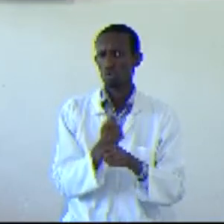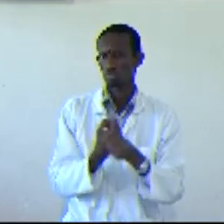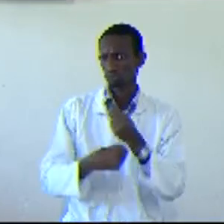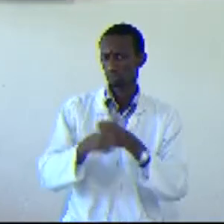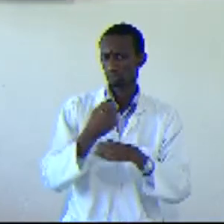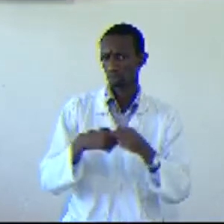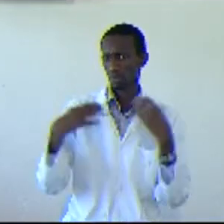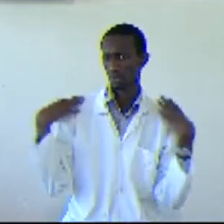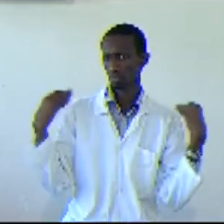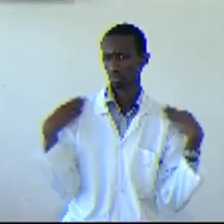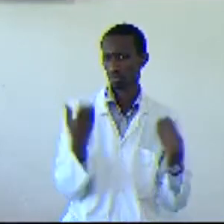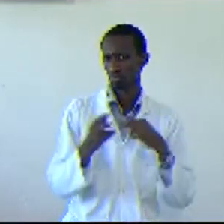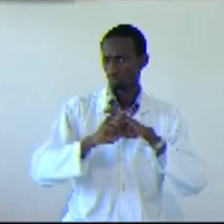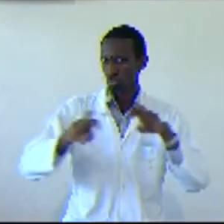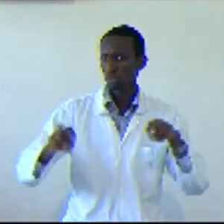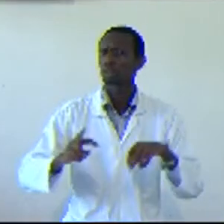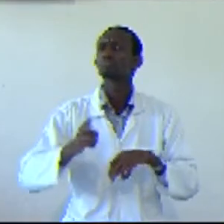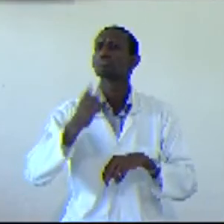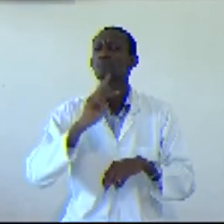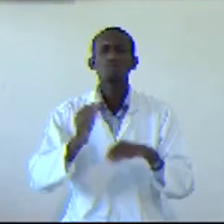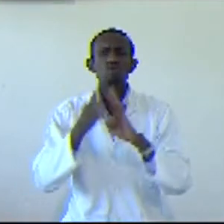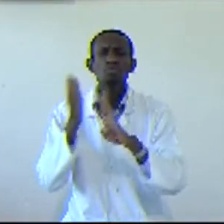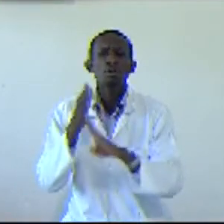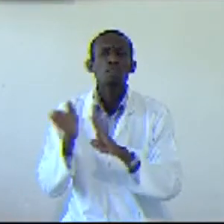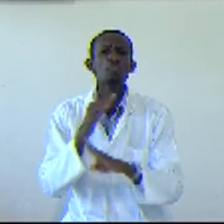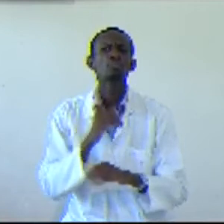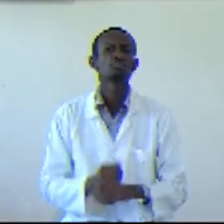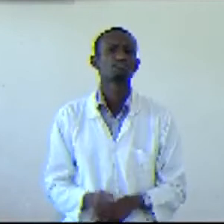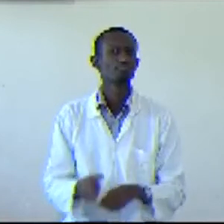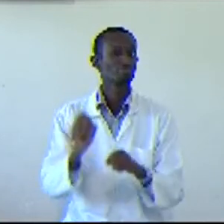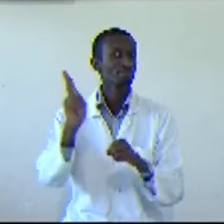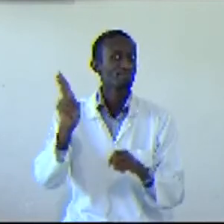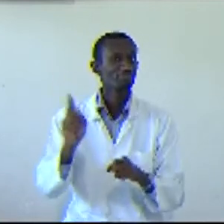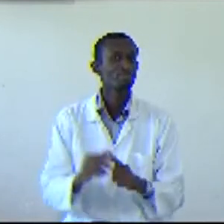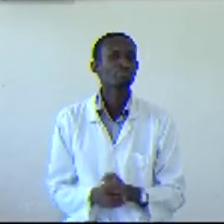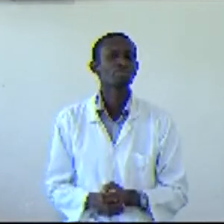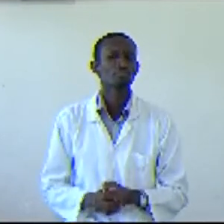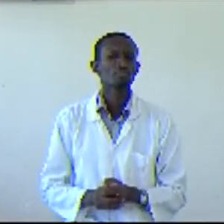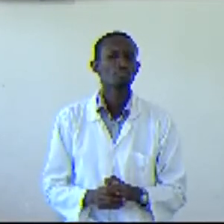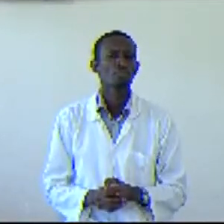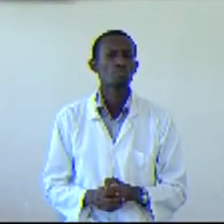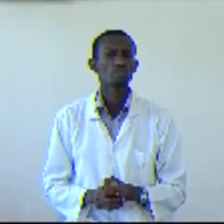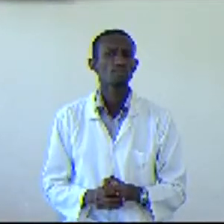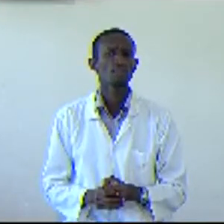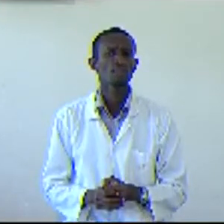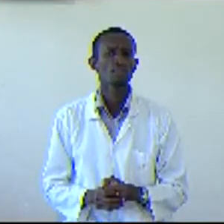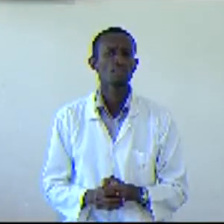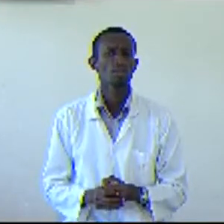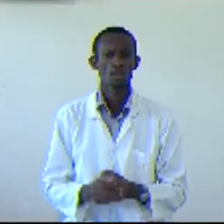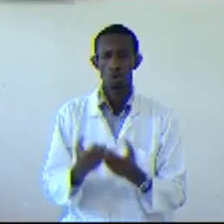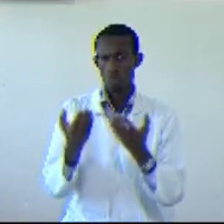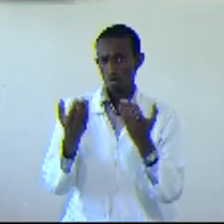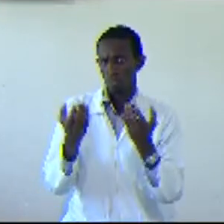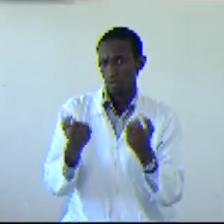then you find the answer. Hurry up. Okay, so you have some